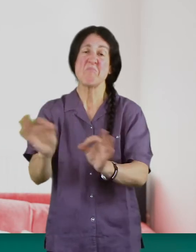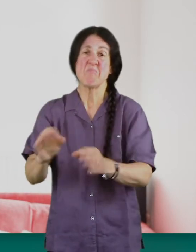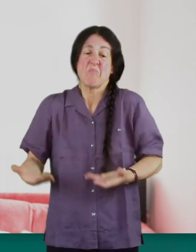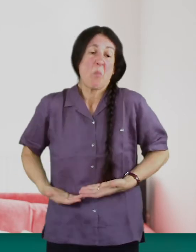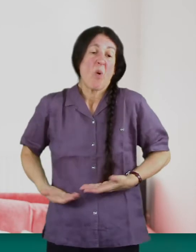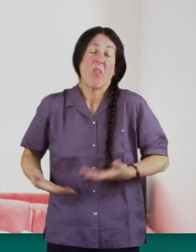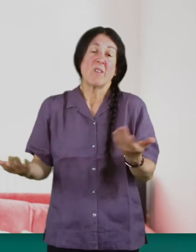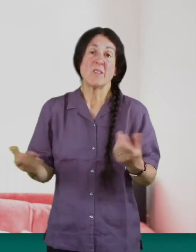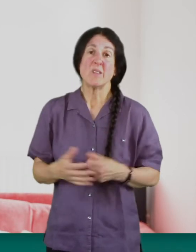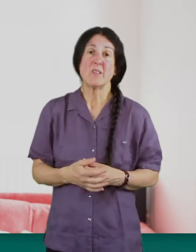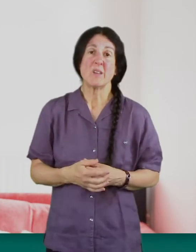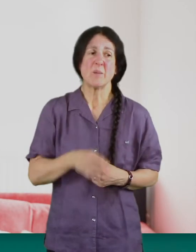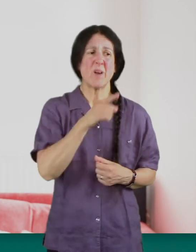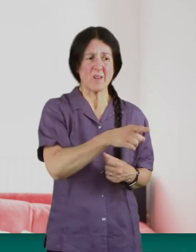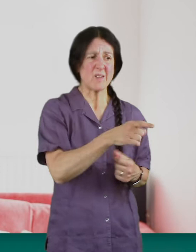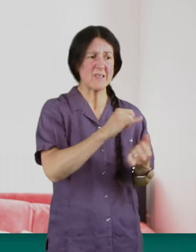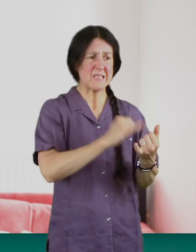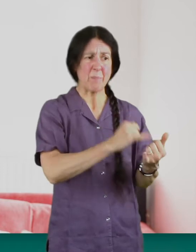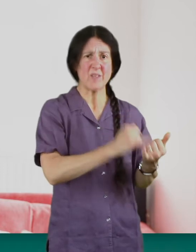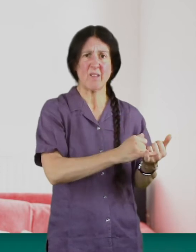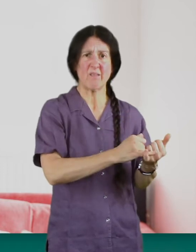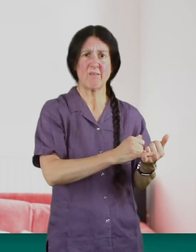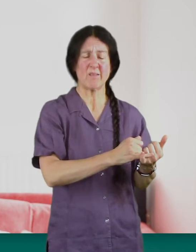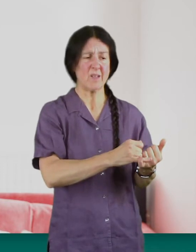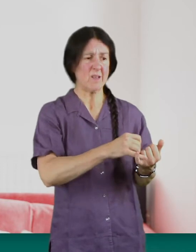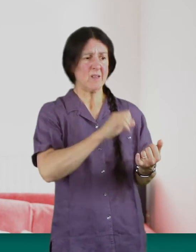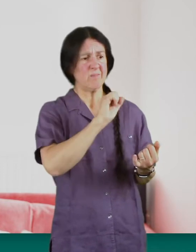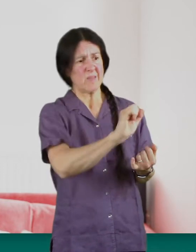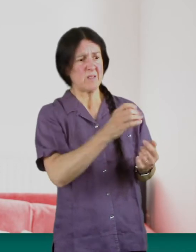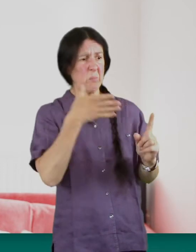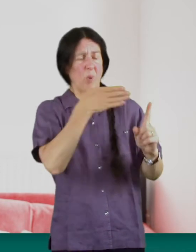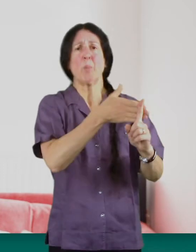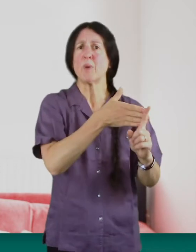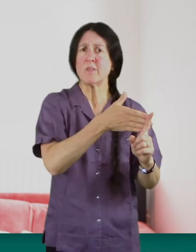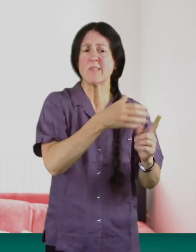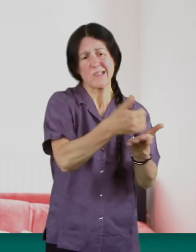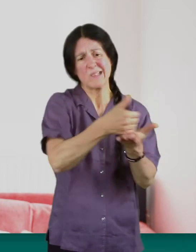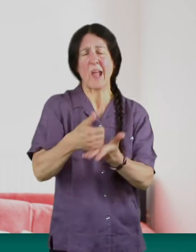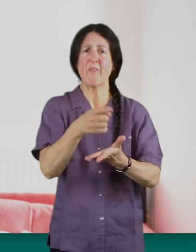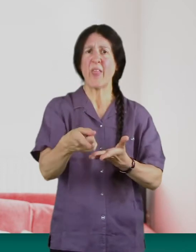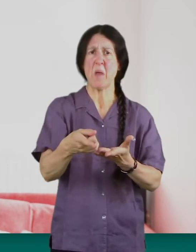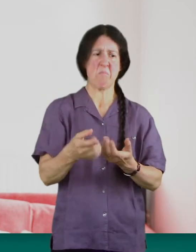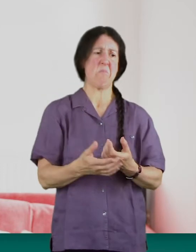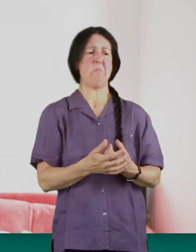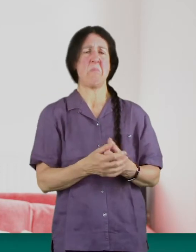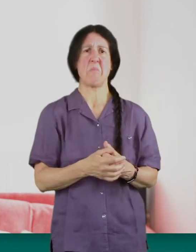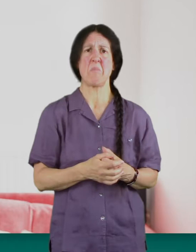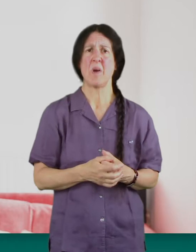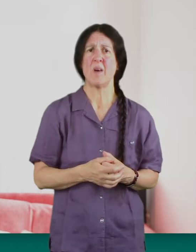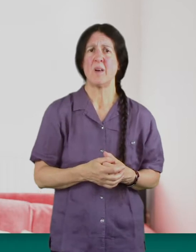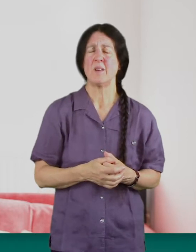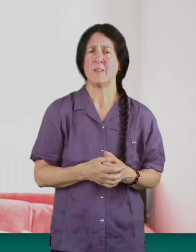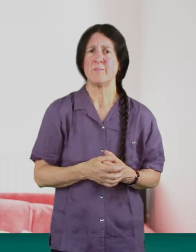time you can see these two things, this kind of culture of growing up in not understanding the importance of